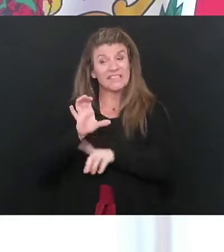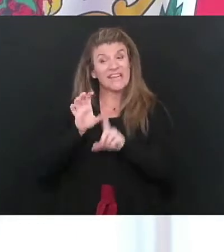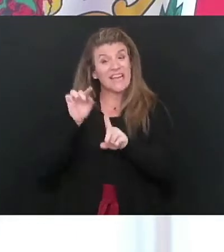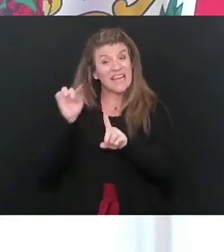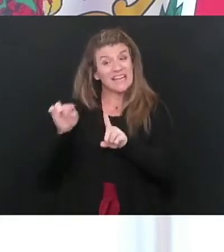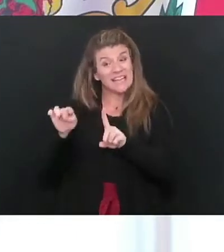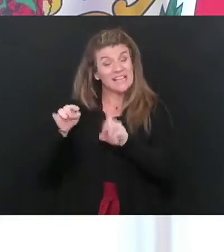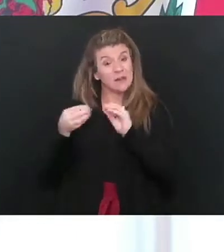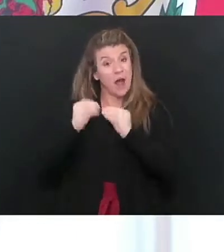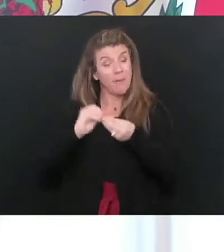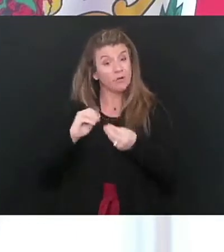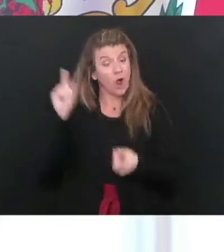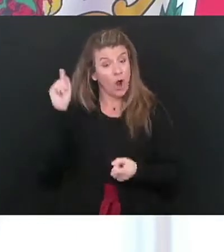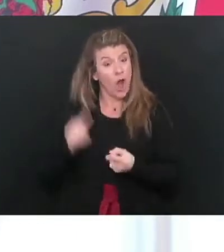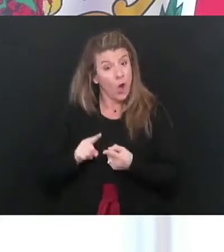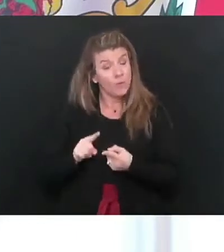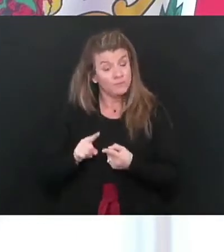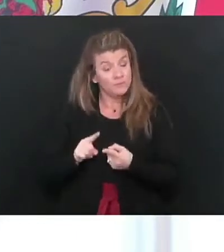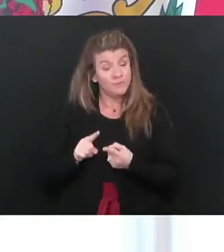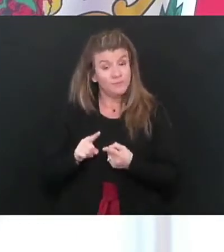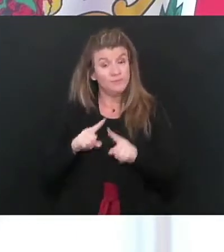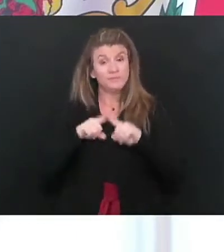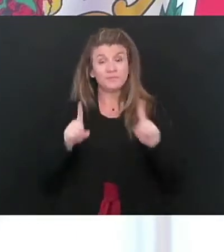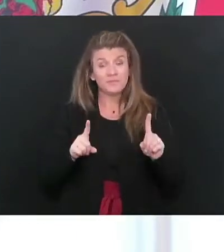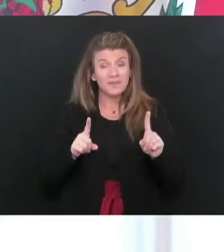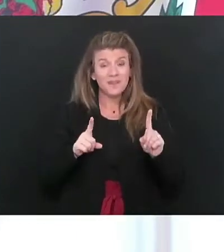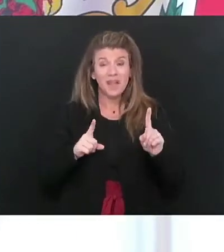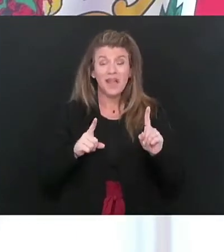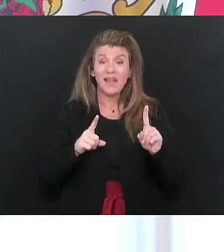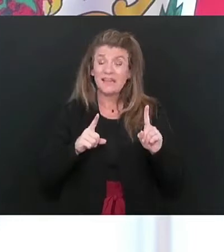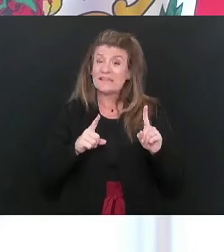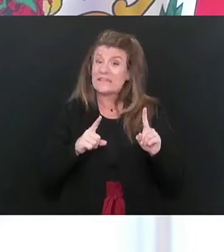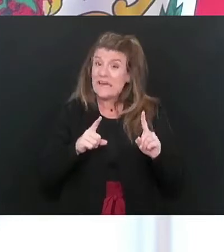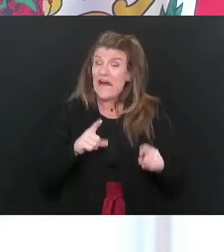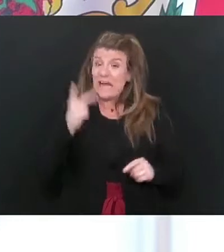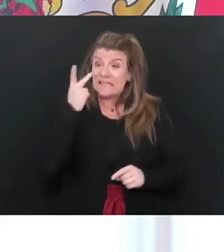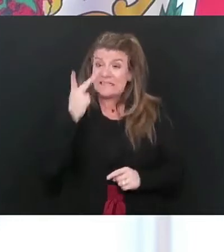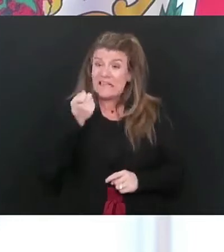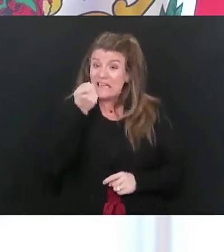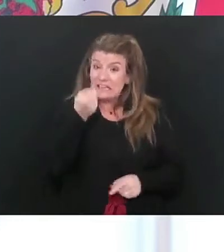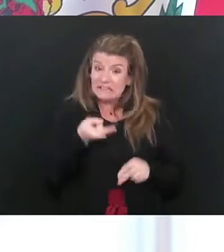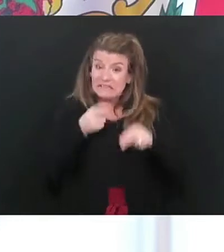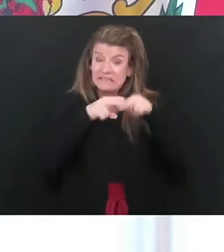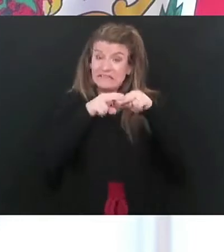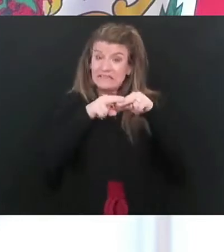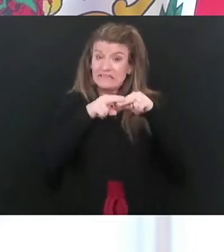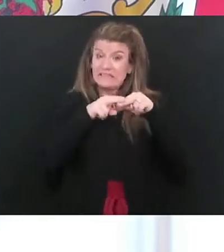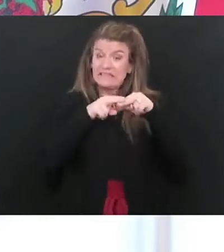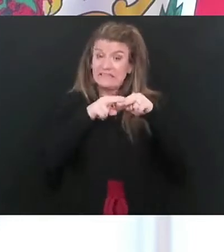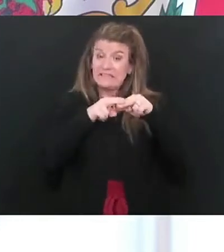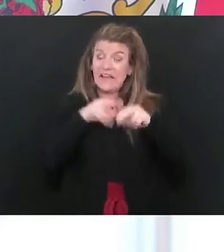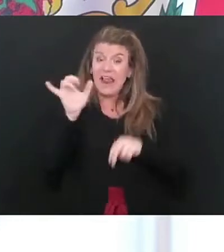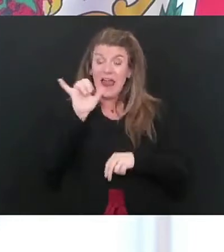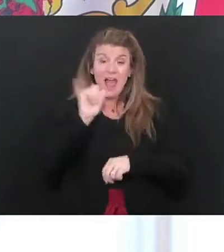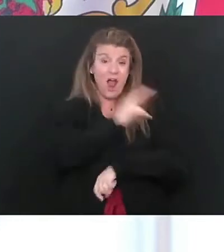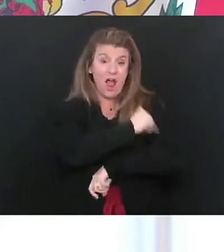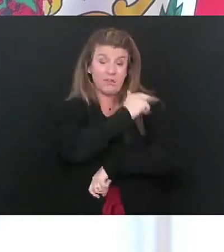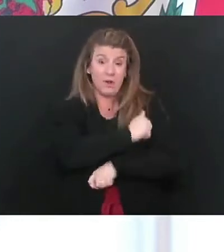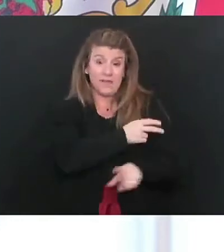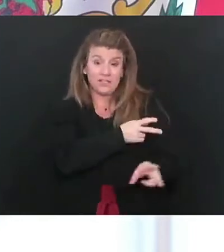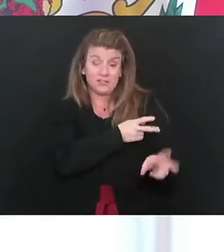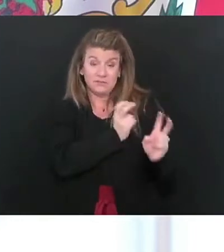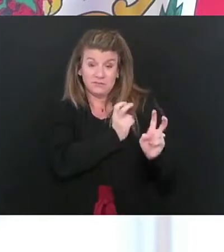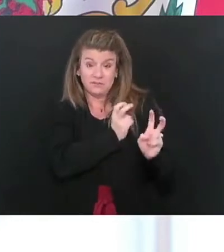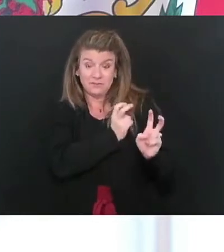really low, but these are numbers that are starting to turn a little bit. Just like our hospitalizations,